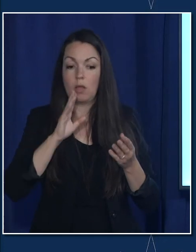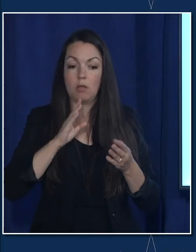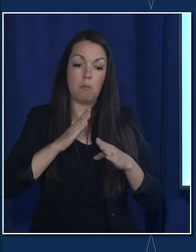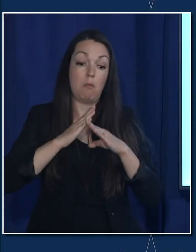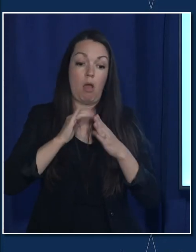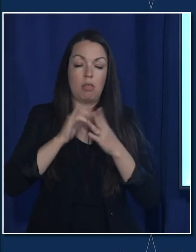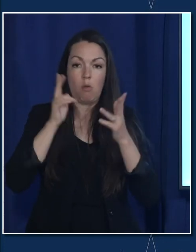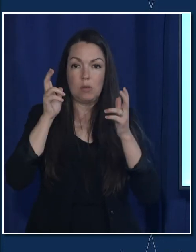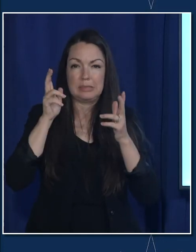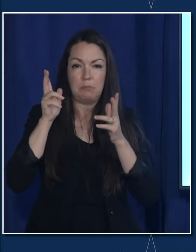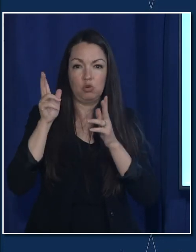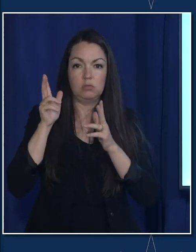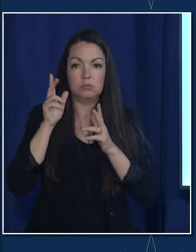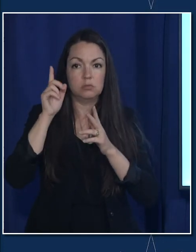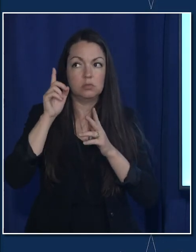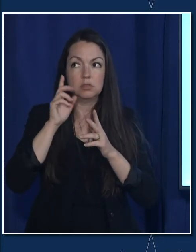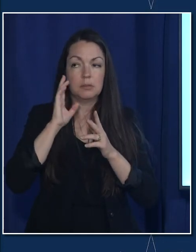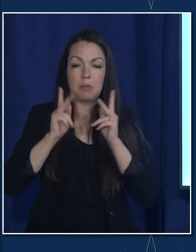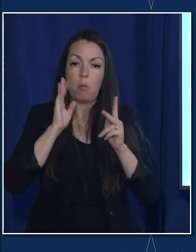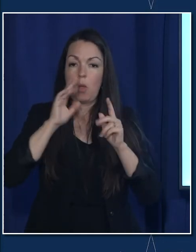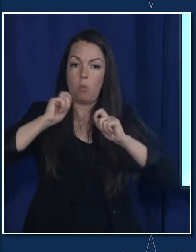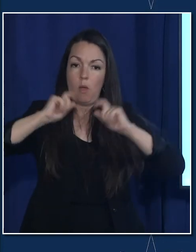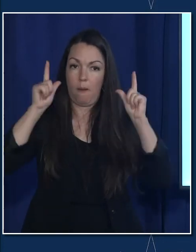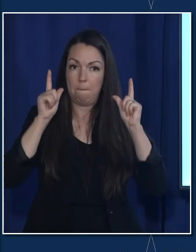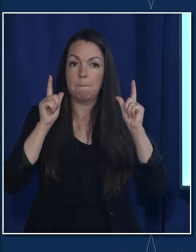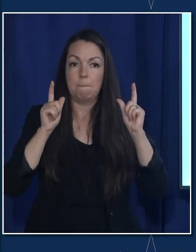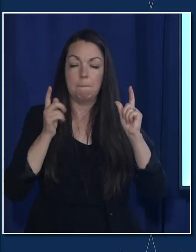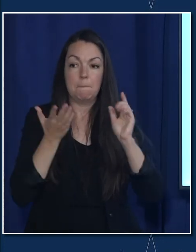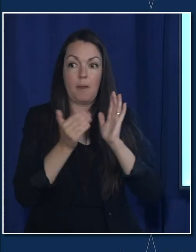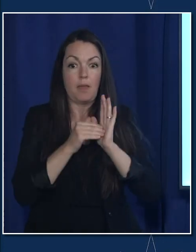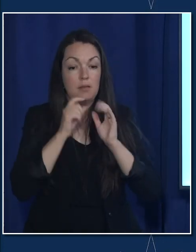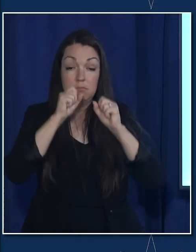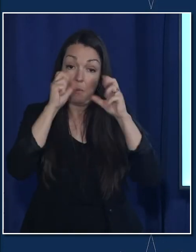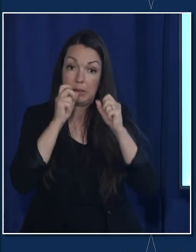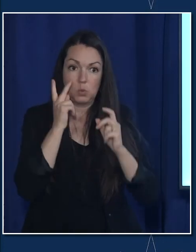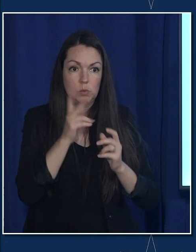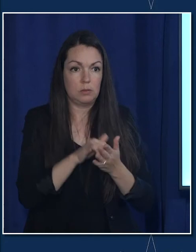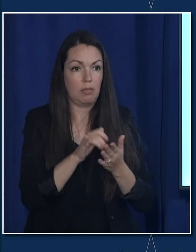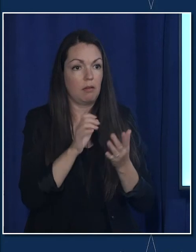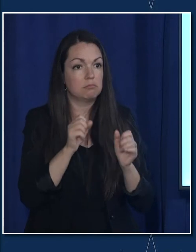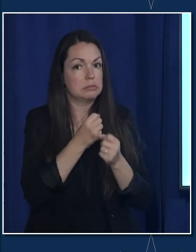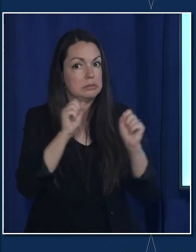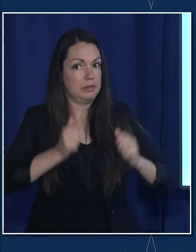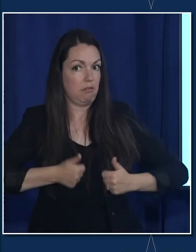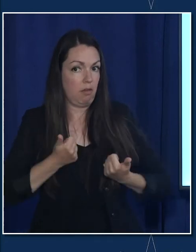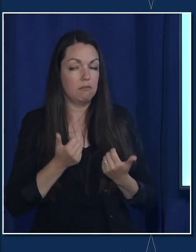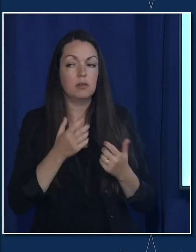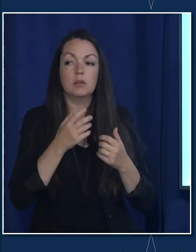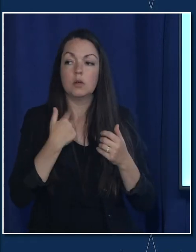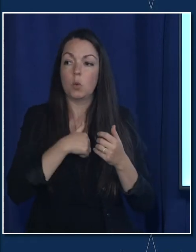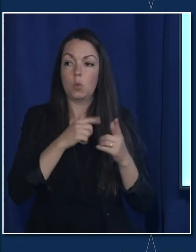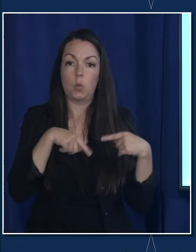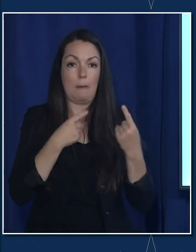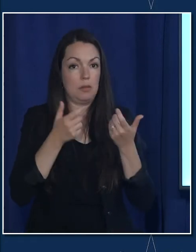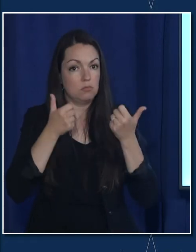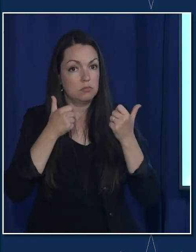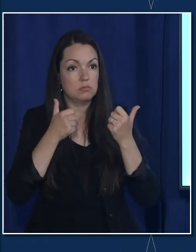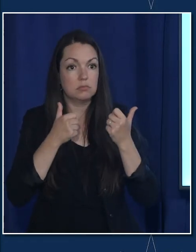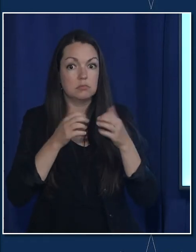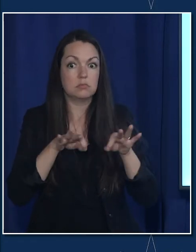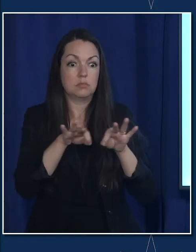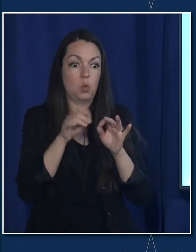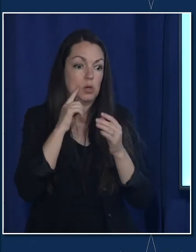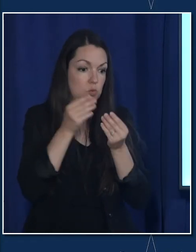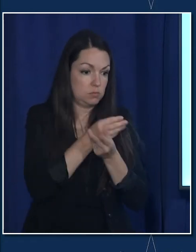and people wake back up. It's amazing to see. And we've been working to really distribute Naloxone, make sure people who have